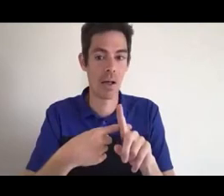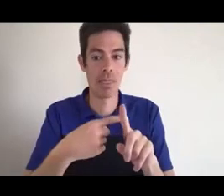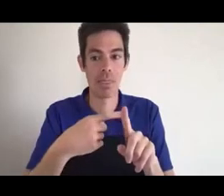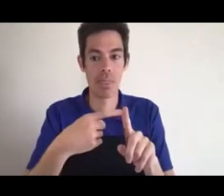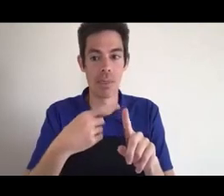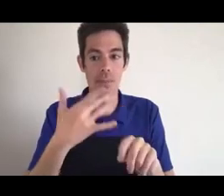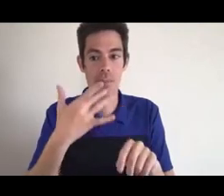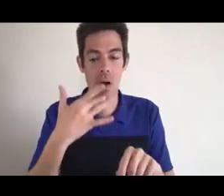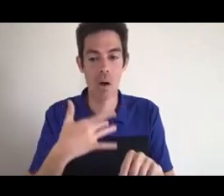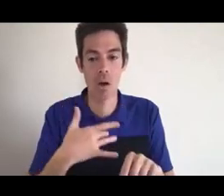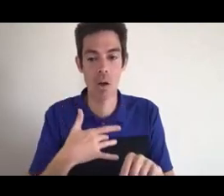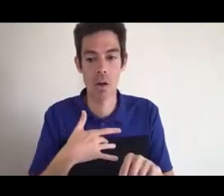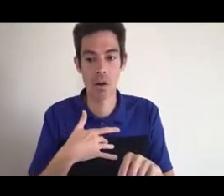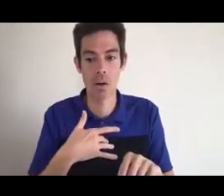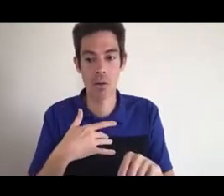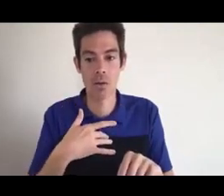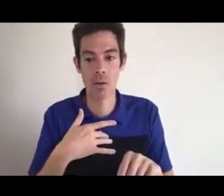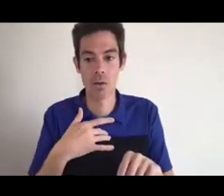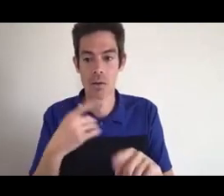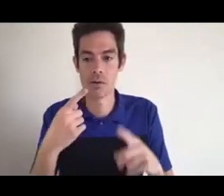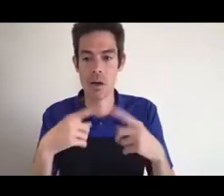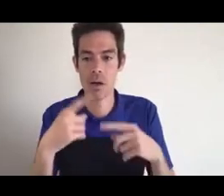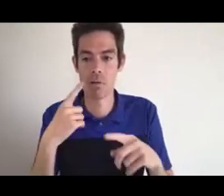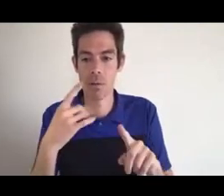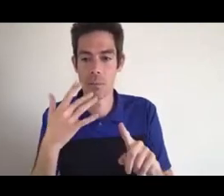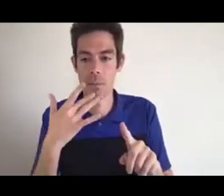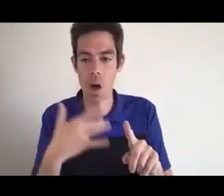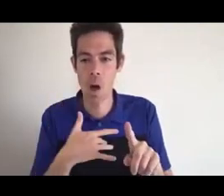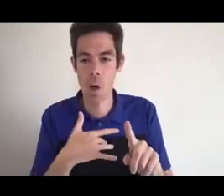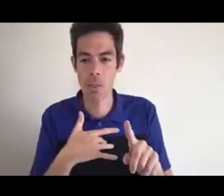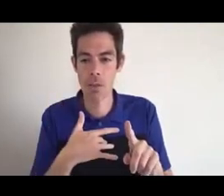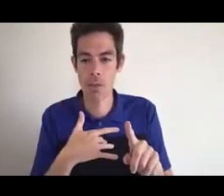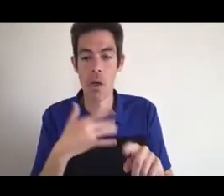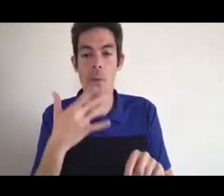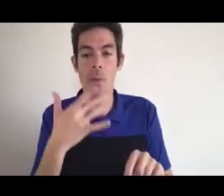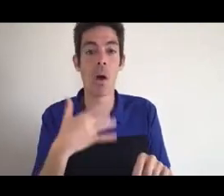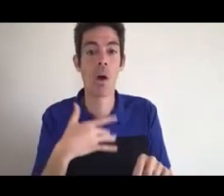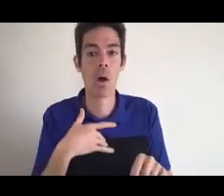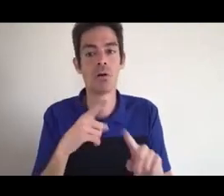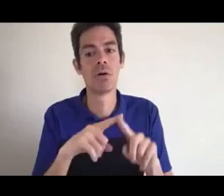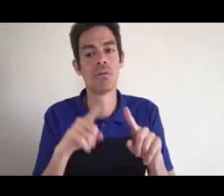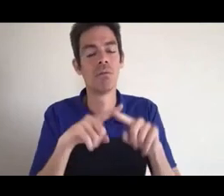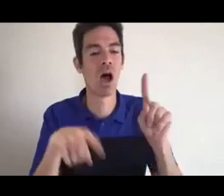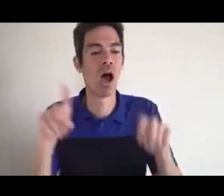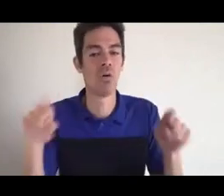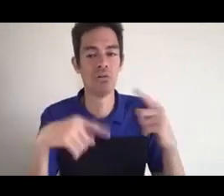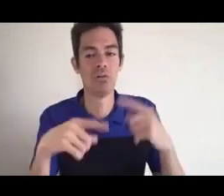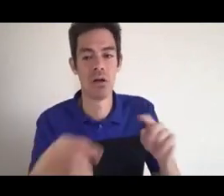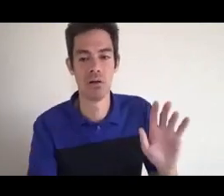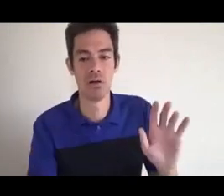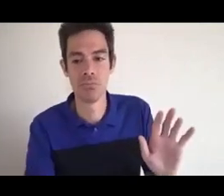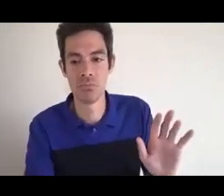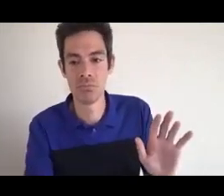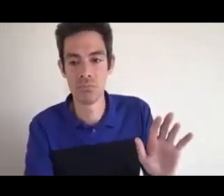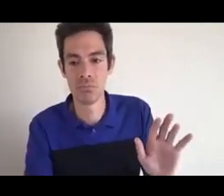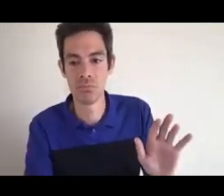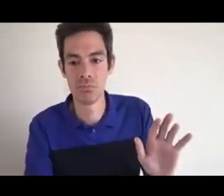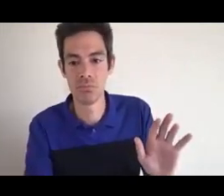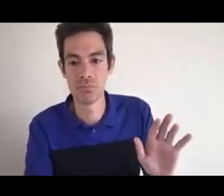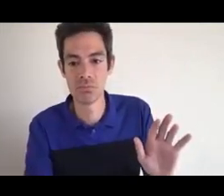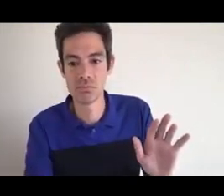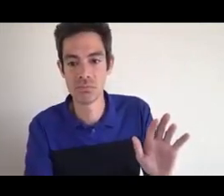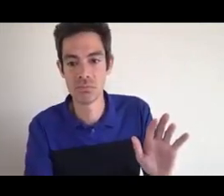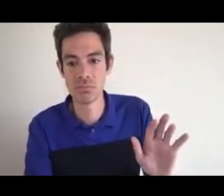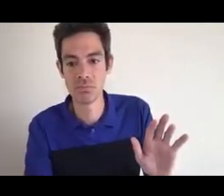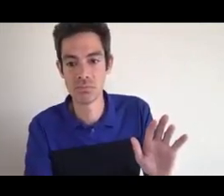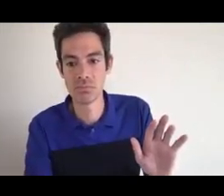Dates, yeah, like the day of the month, or birthday. There's signs for birthday. Oh, yeah, there's a variety of signs for